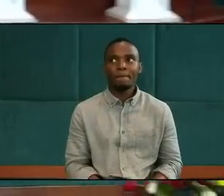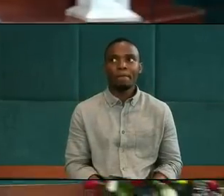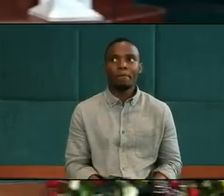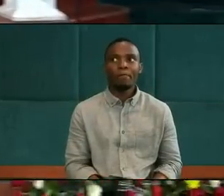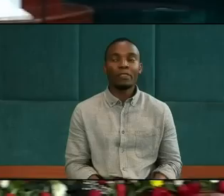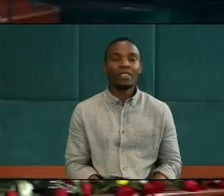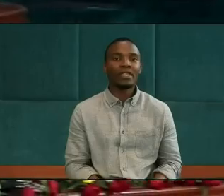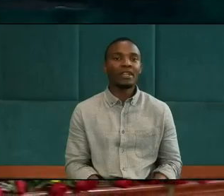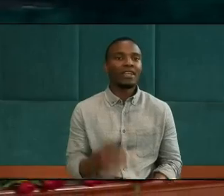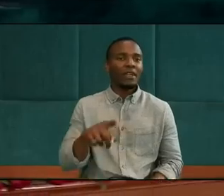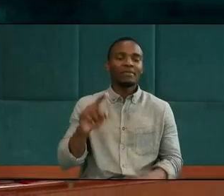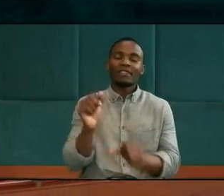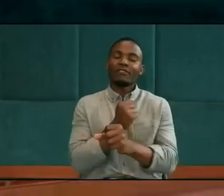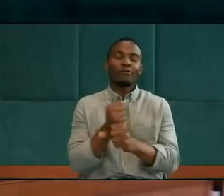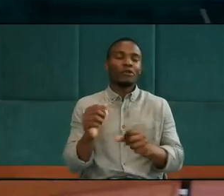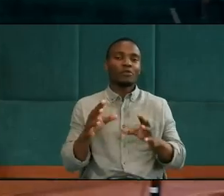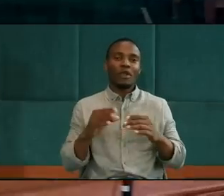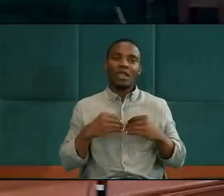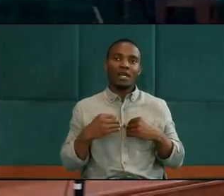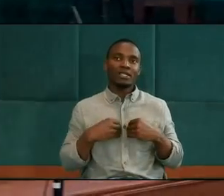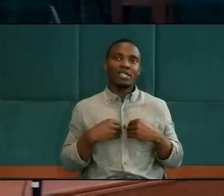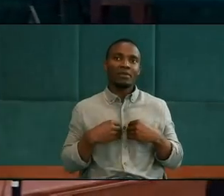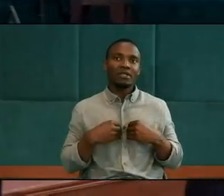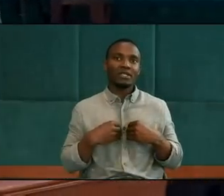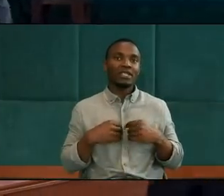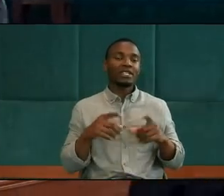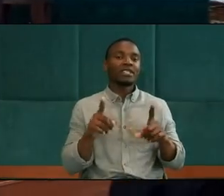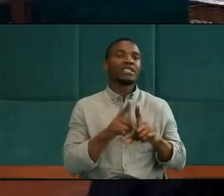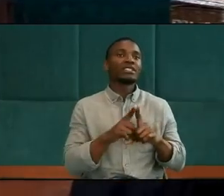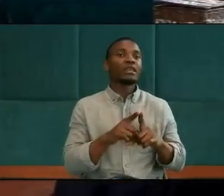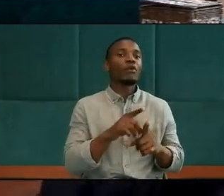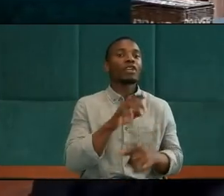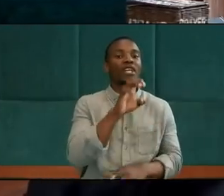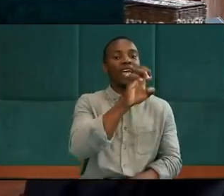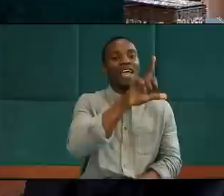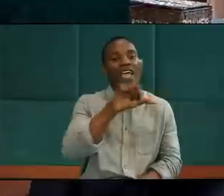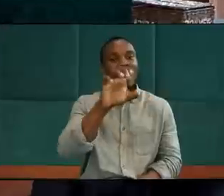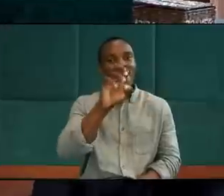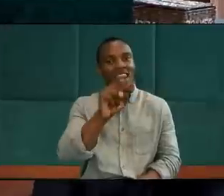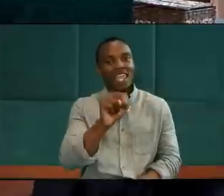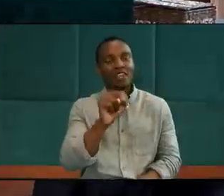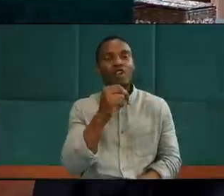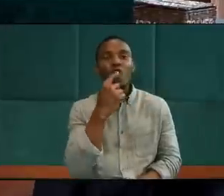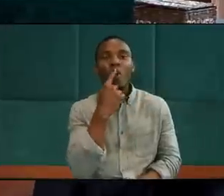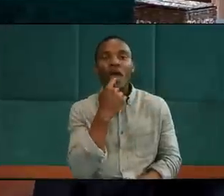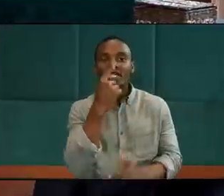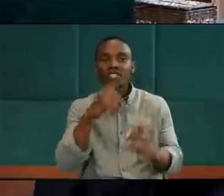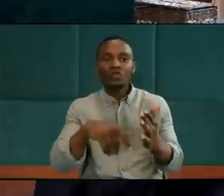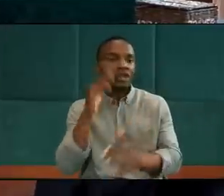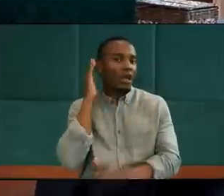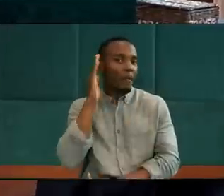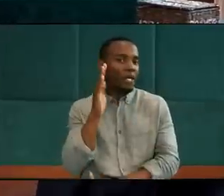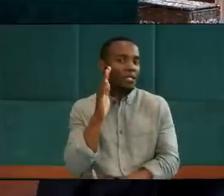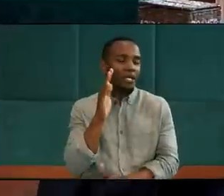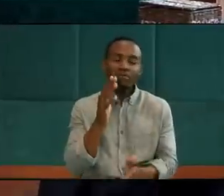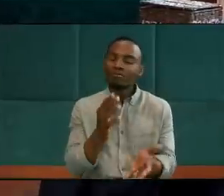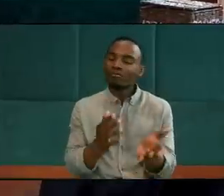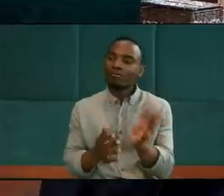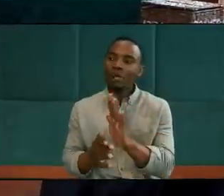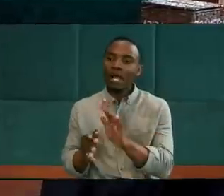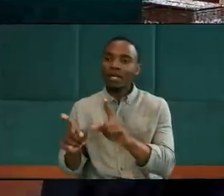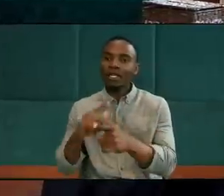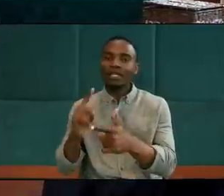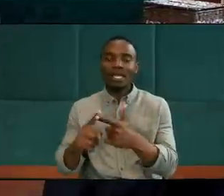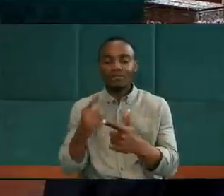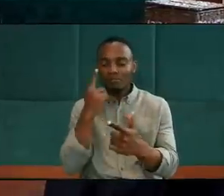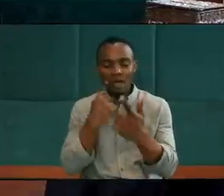He could not live with himself. These half ages. Ellen White says, Peter turned away, wept like a